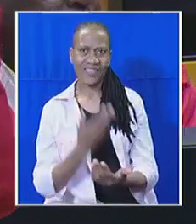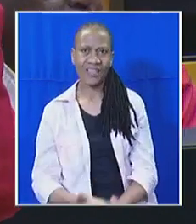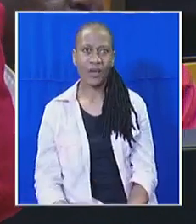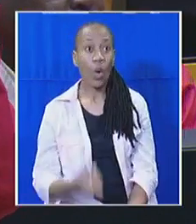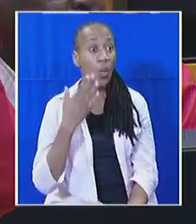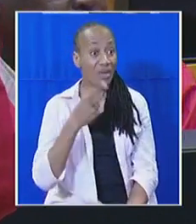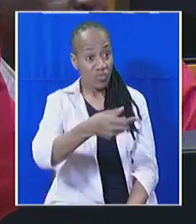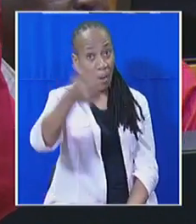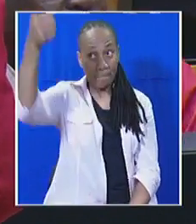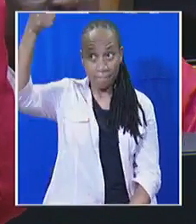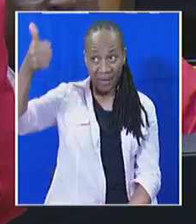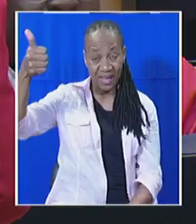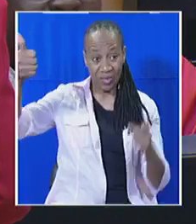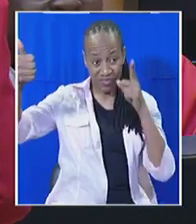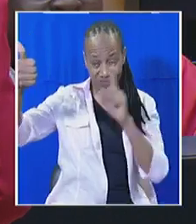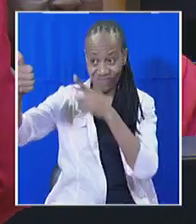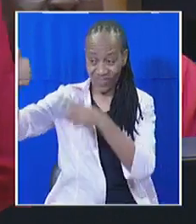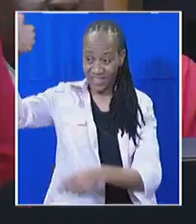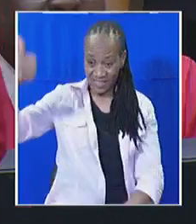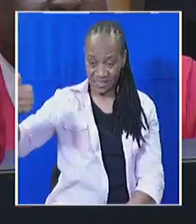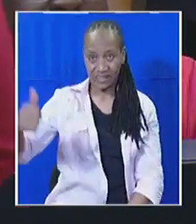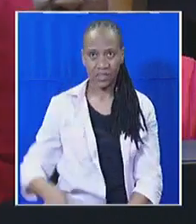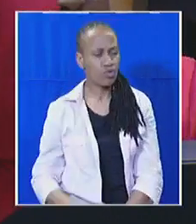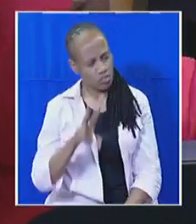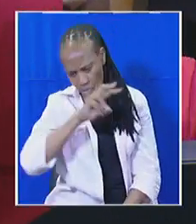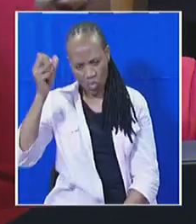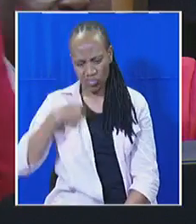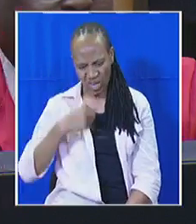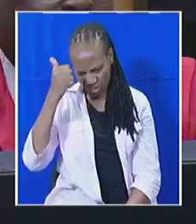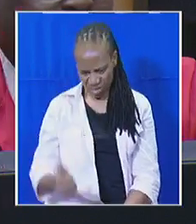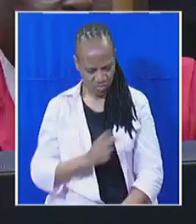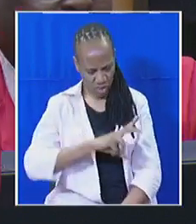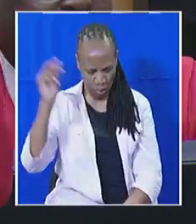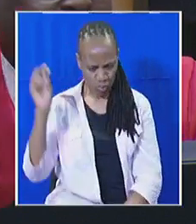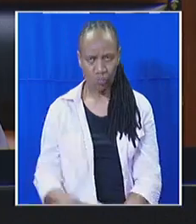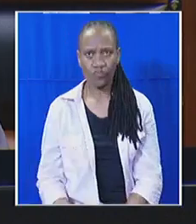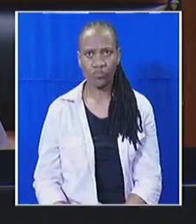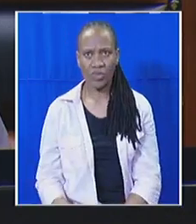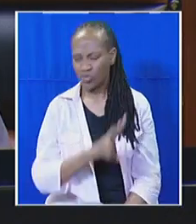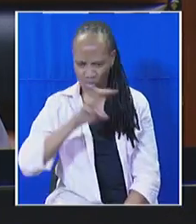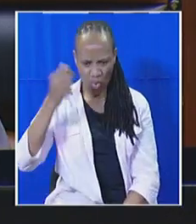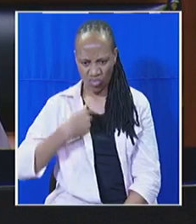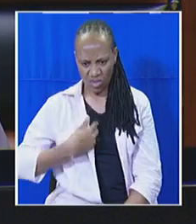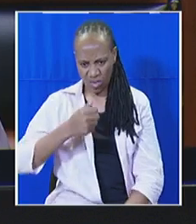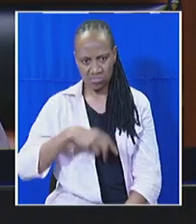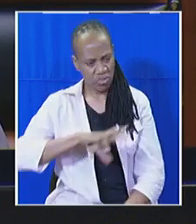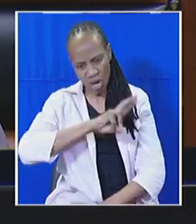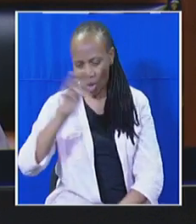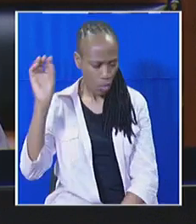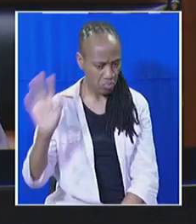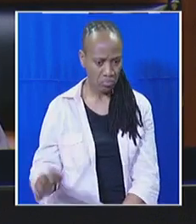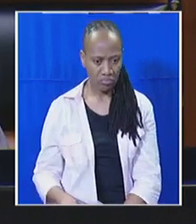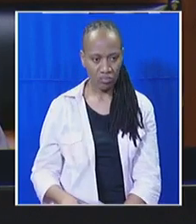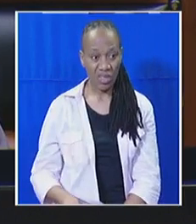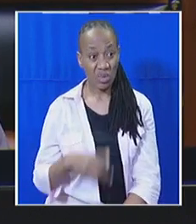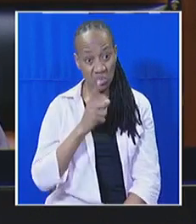preside. No, Can you please sit down? No, I'm not going to take that. Could you please sit I'm down? not going to take that instruction. I won't take